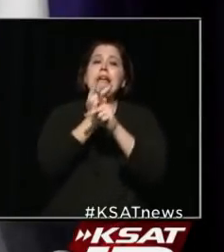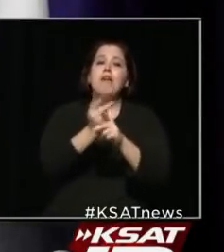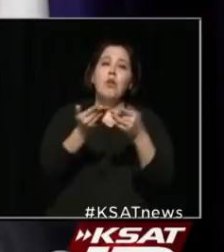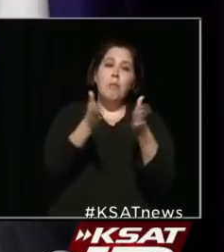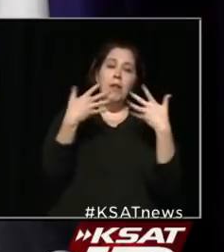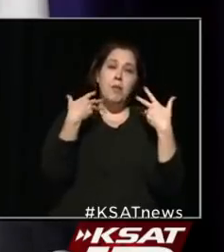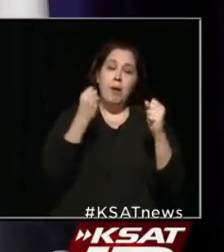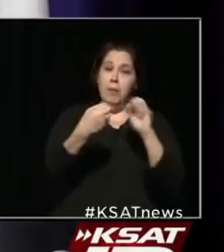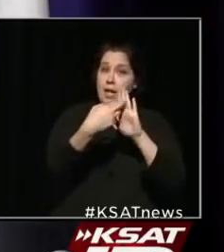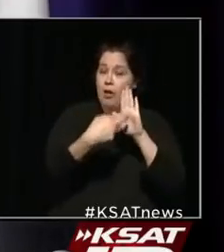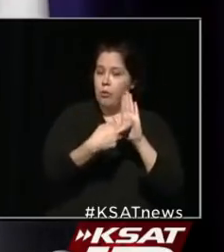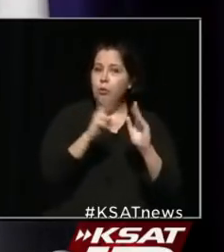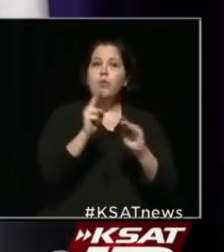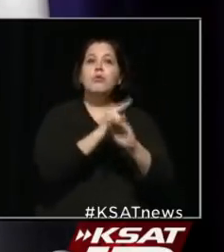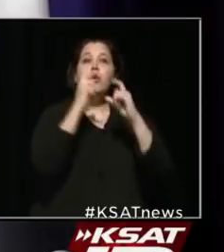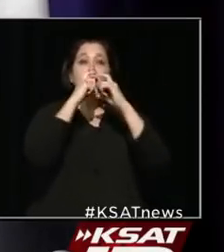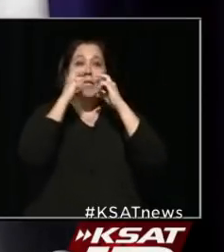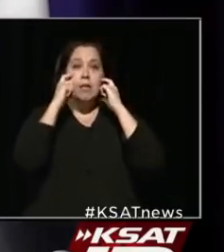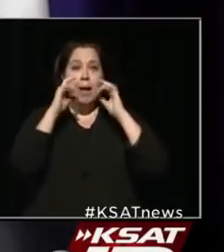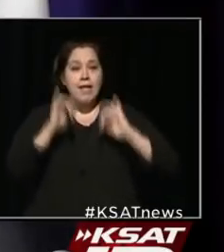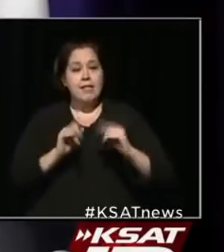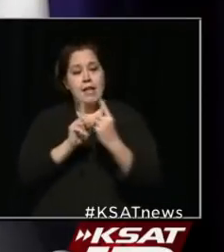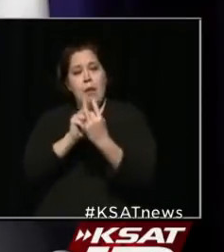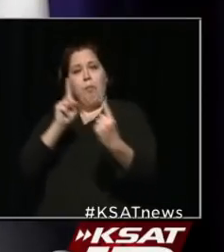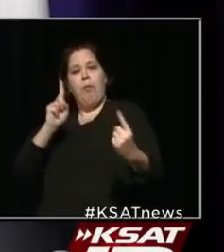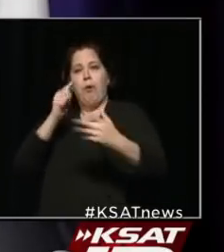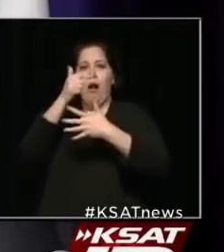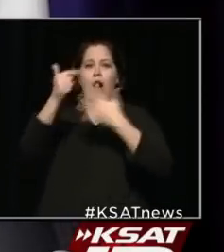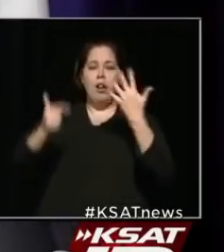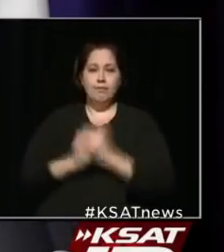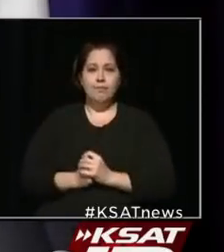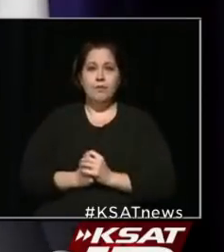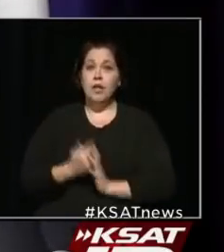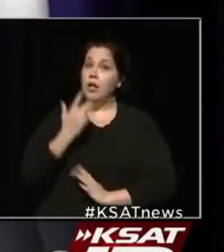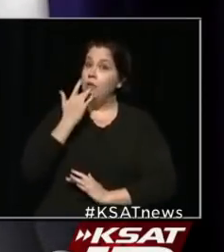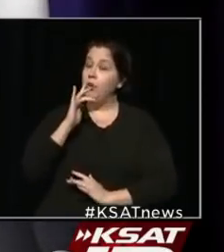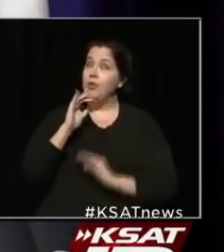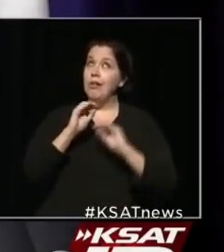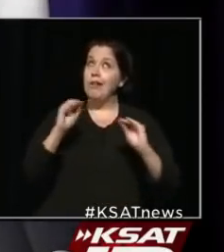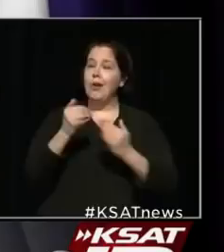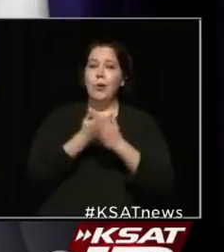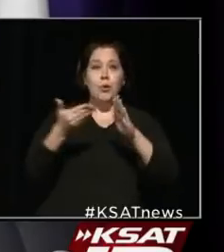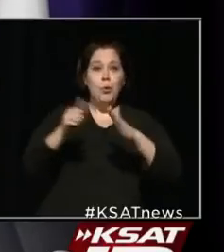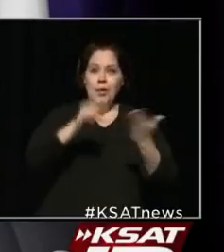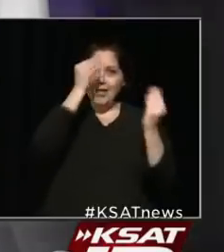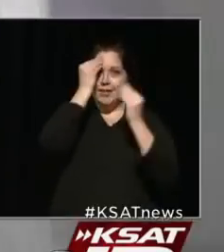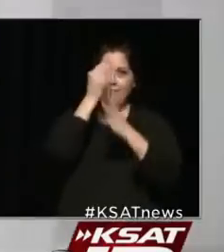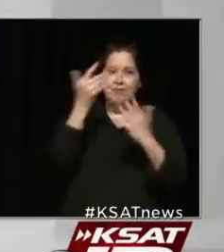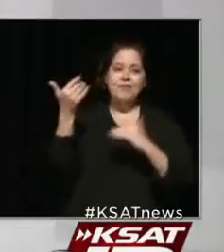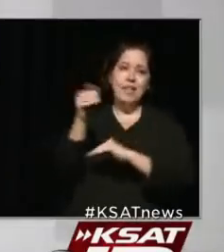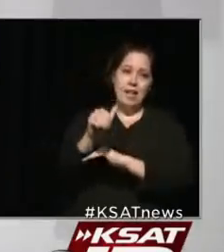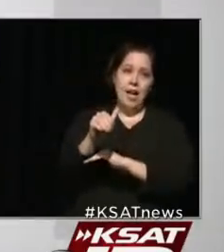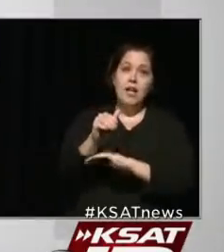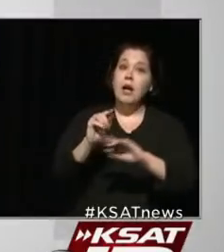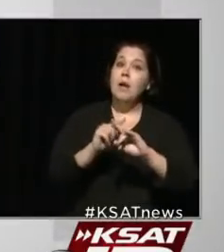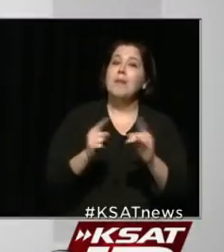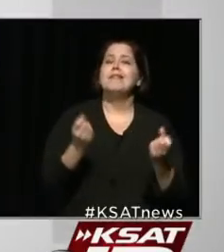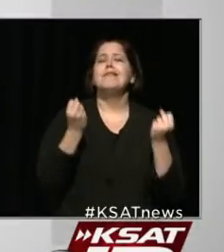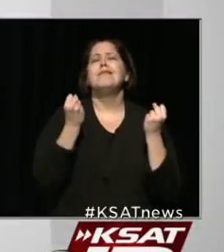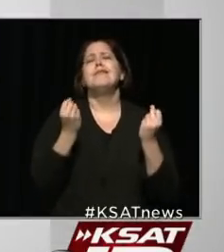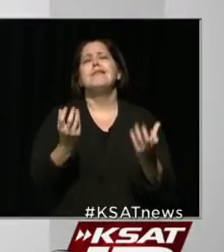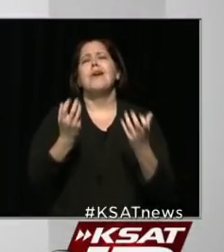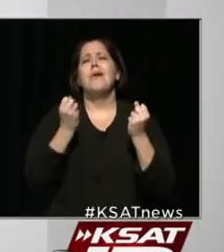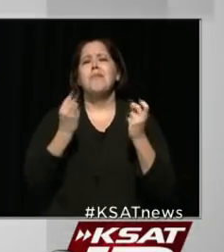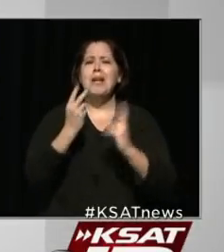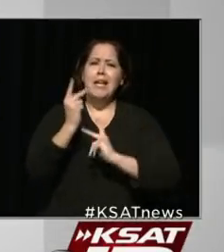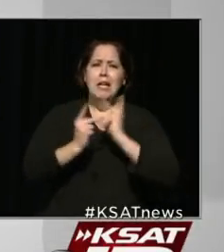health guidance, wearing a mask, physical distancing, etc. Fortunately, we do have no new deaths to report tonight, but so many of our loved